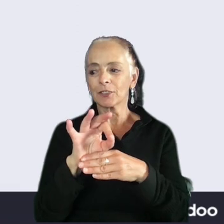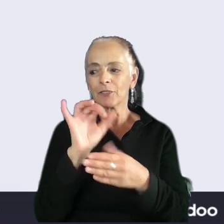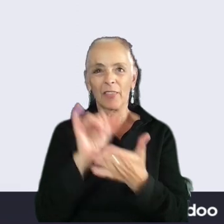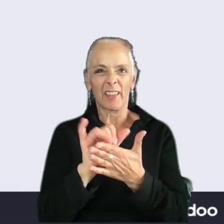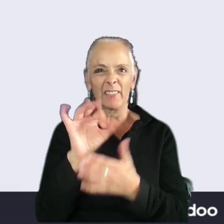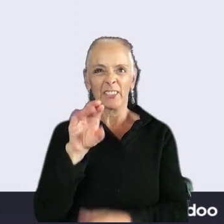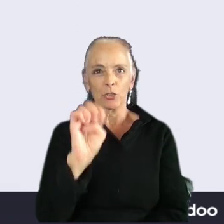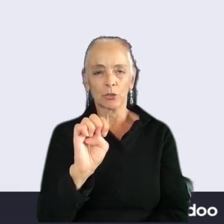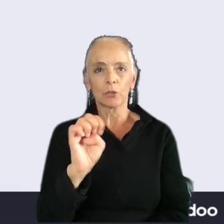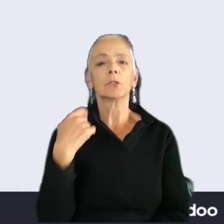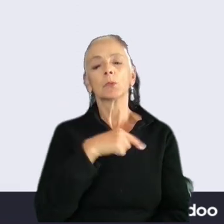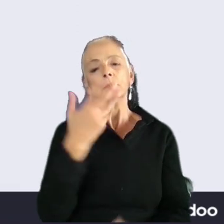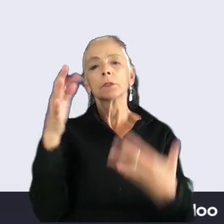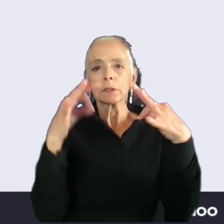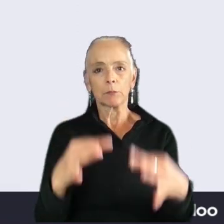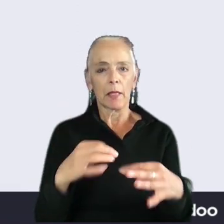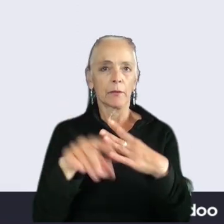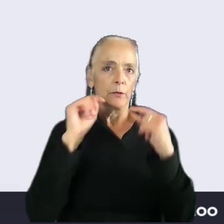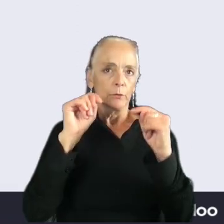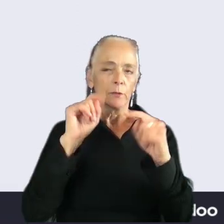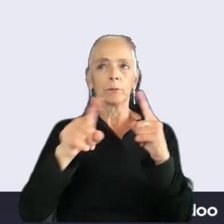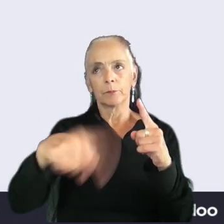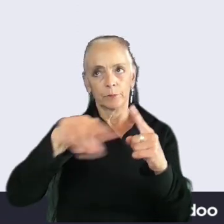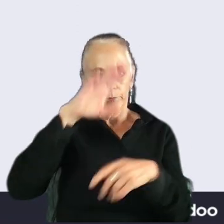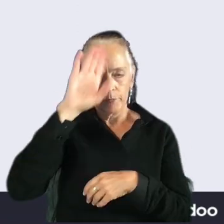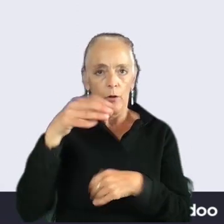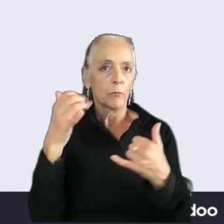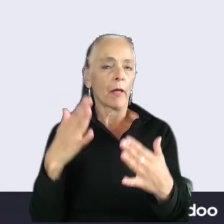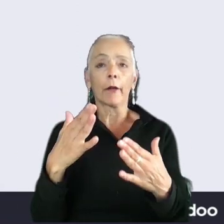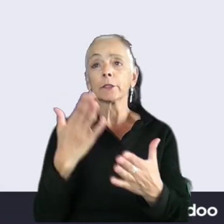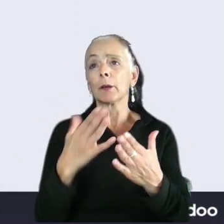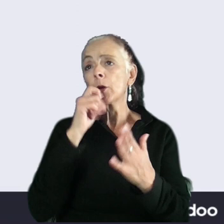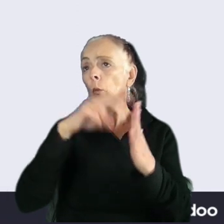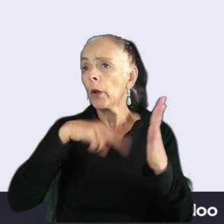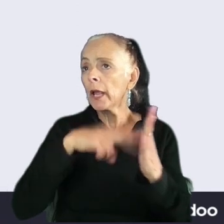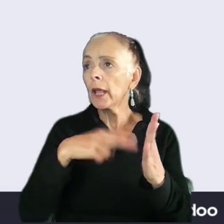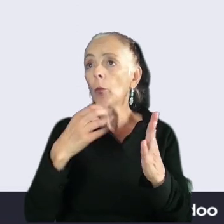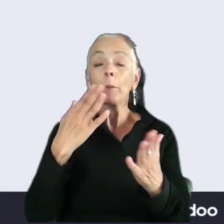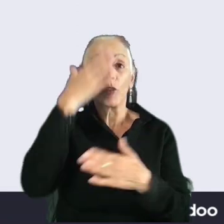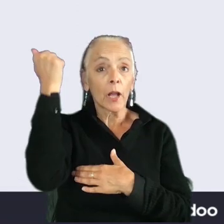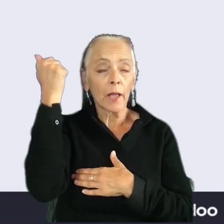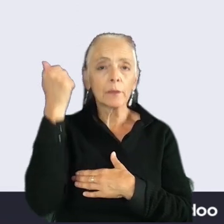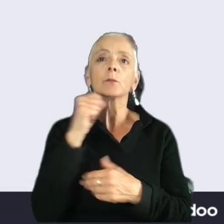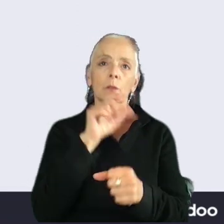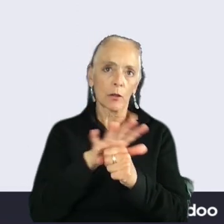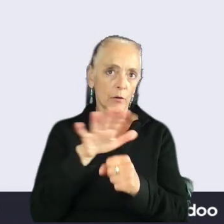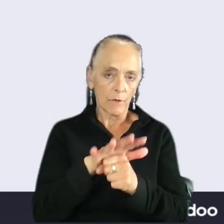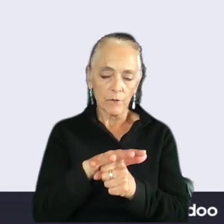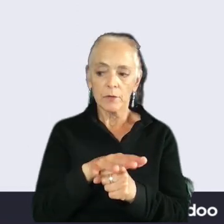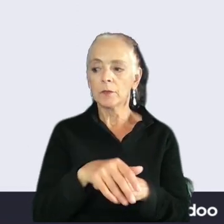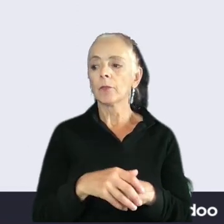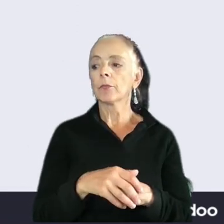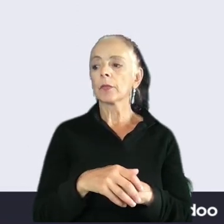So we did explain it in the tutorial, but as you know, players may not read the text or simply forget, so it wasn't enough. So I